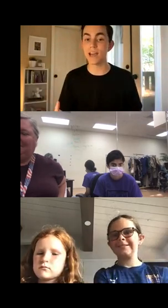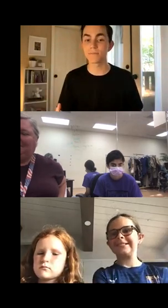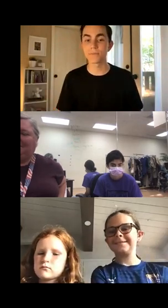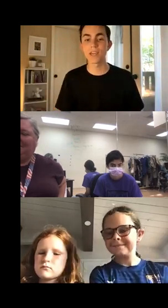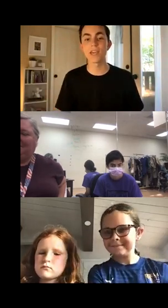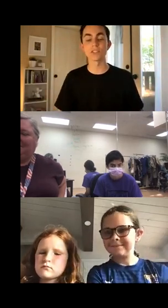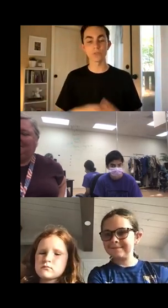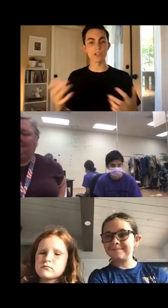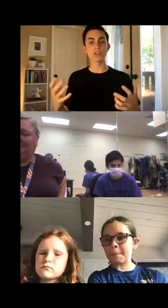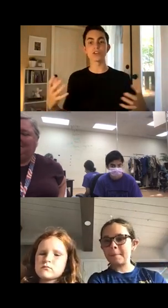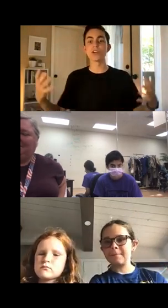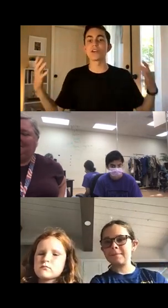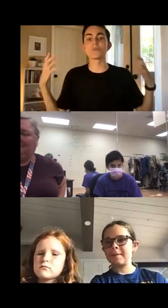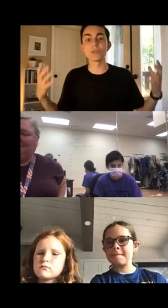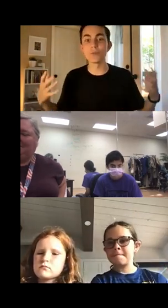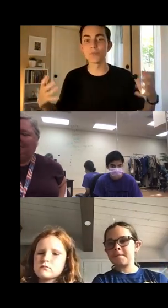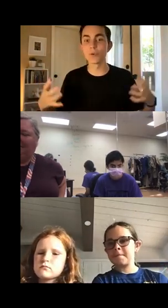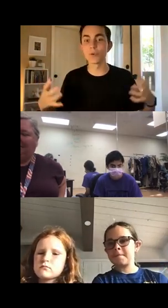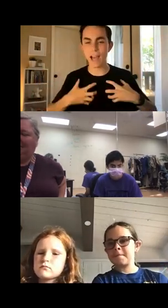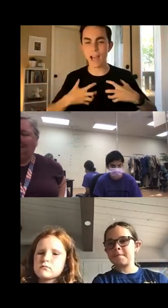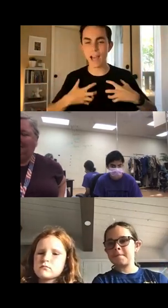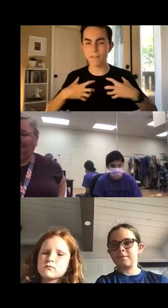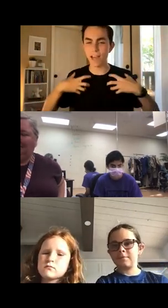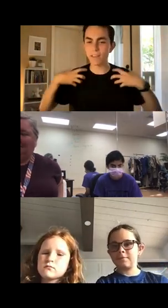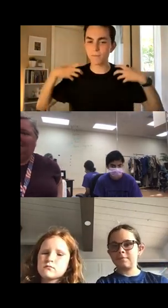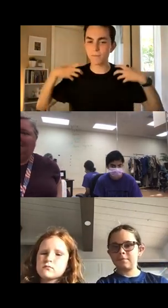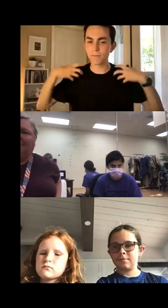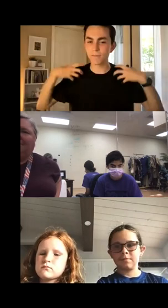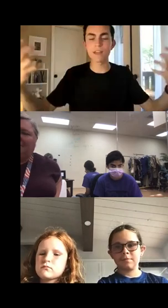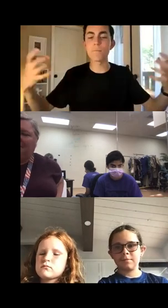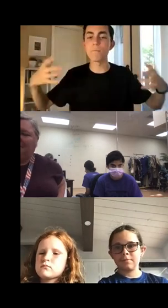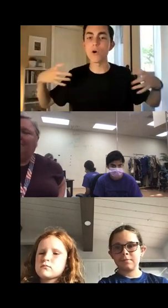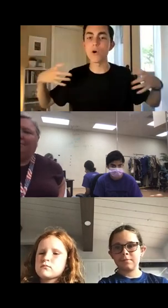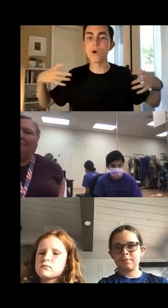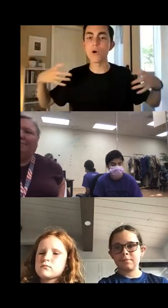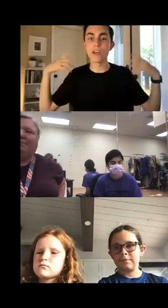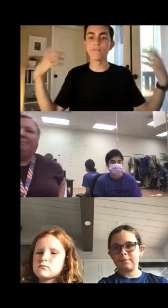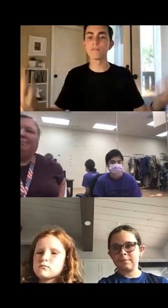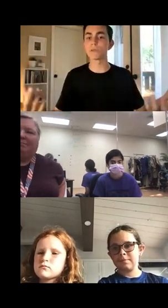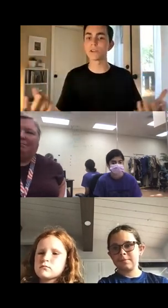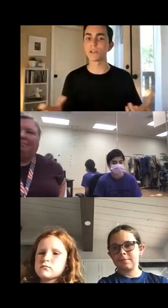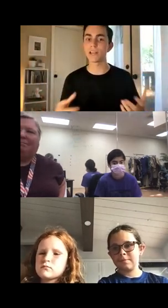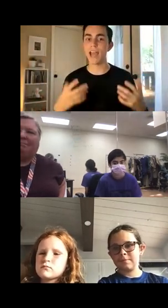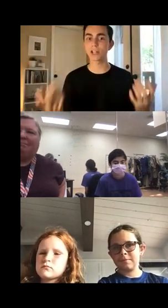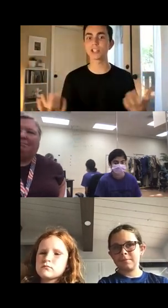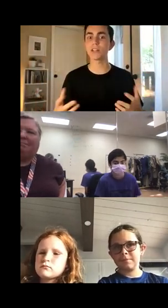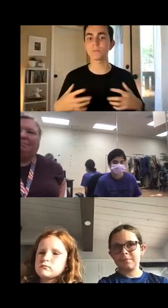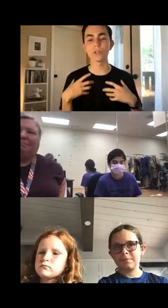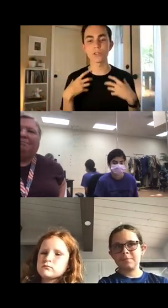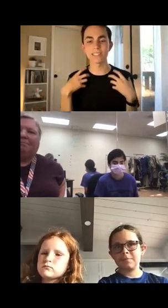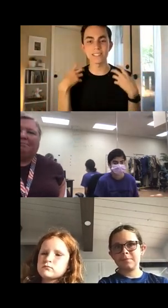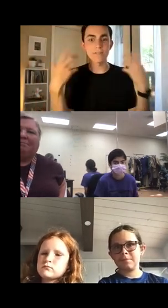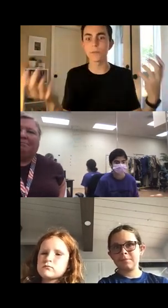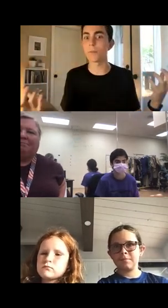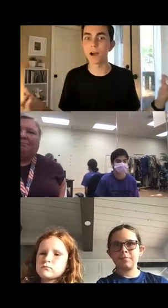see that. And so in theater, it's really important to have that very emotive, we call it action,